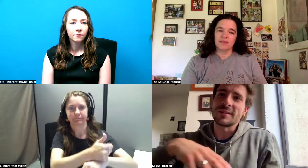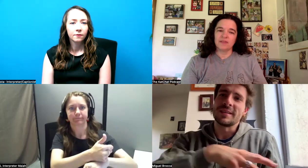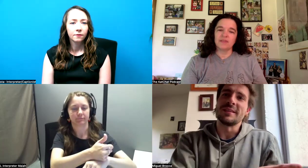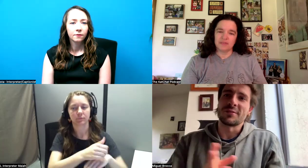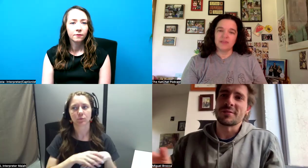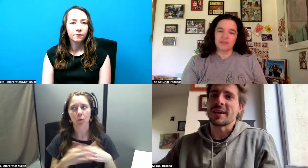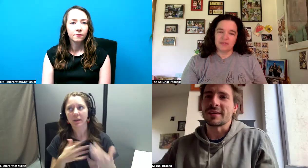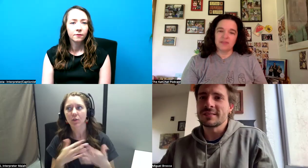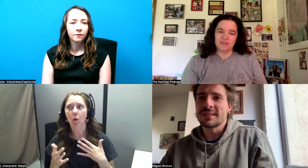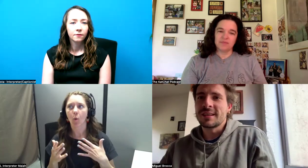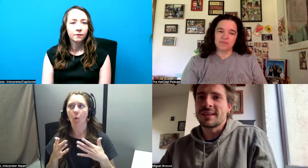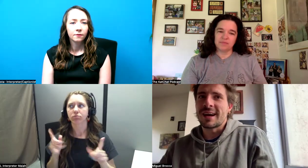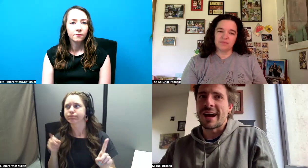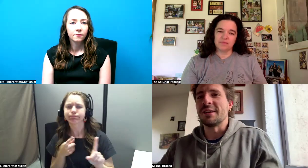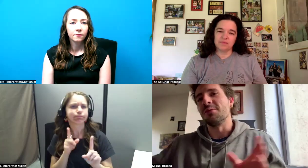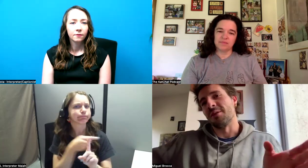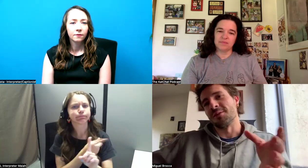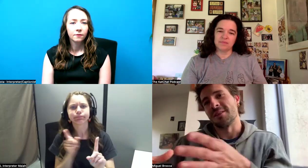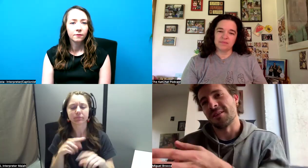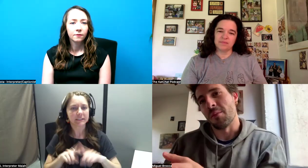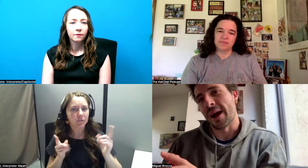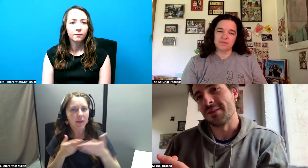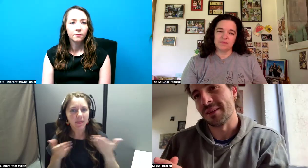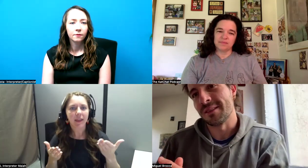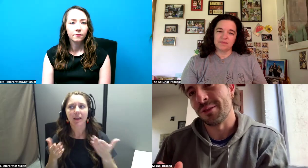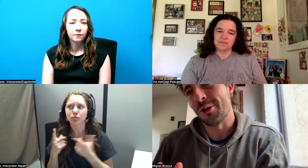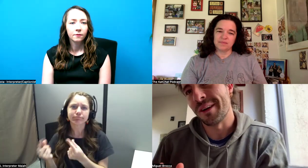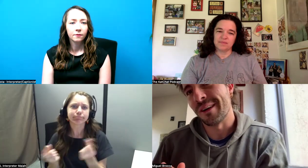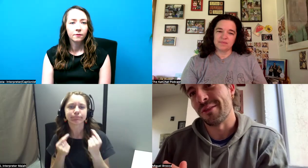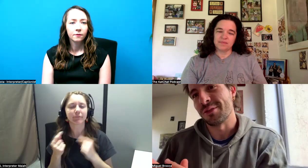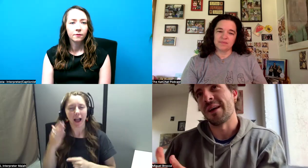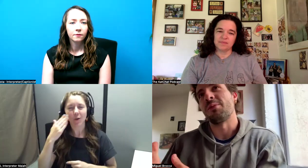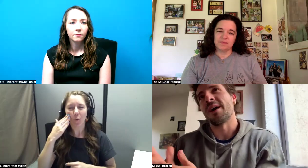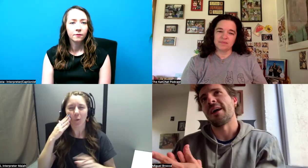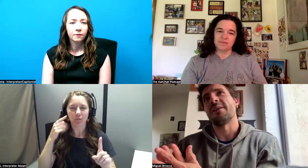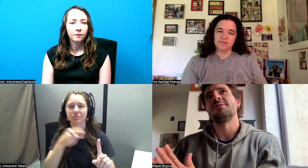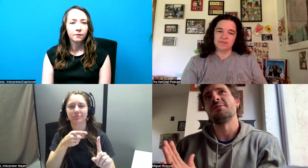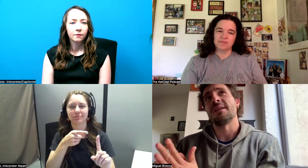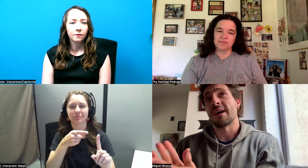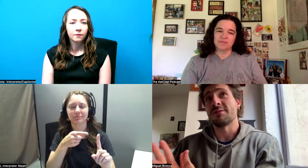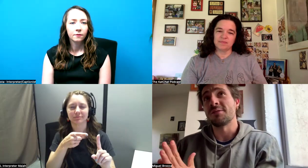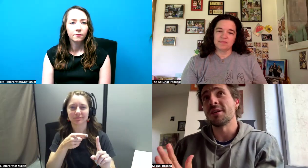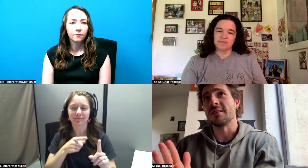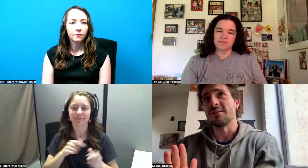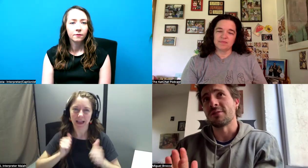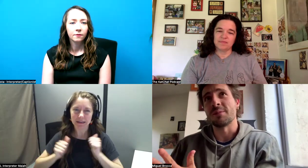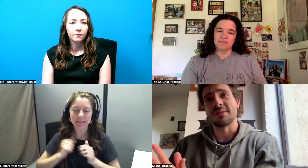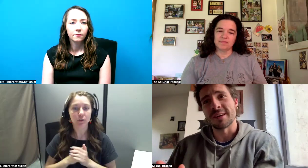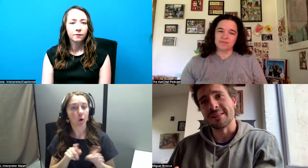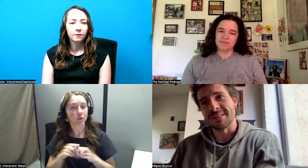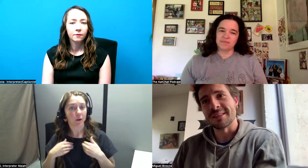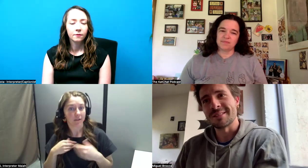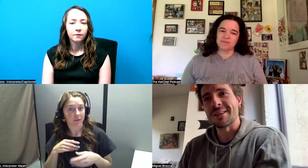I did different things, I knew that I was going to come back to this. For example, I also did. I have a degree in